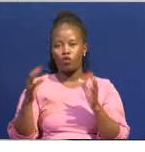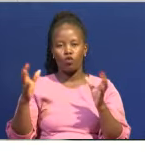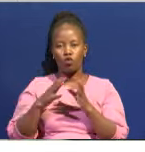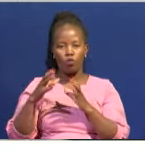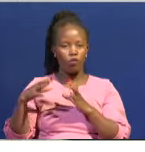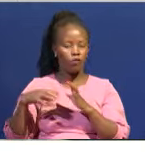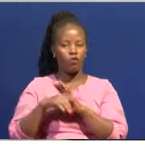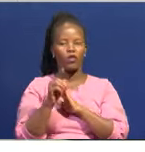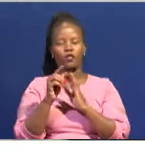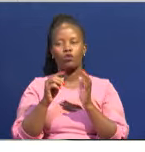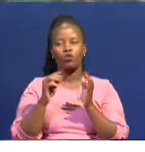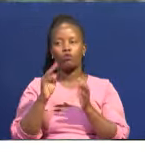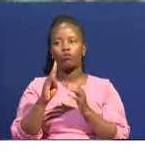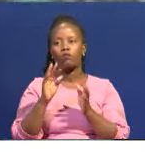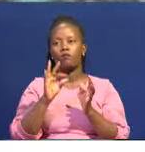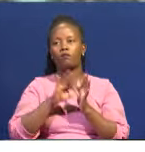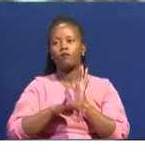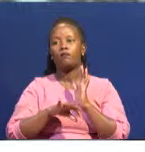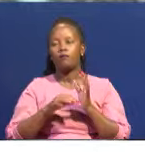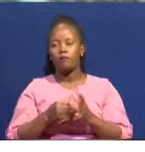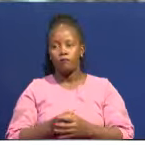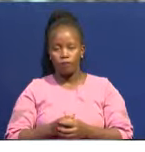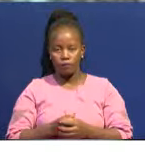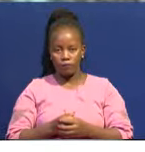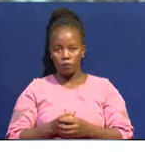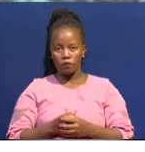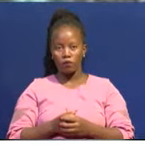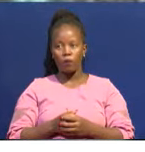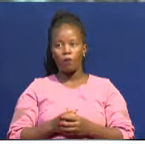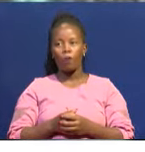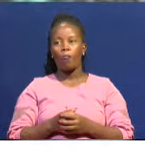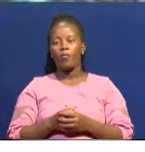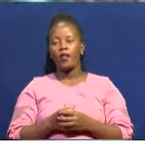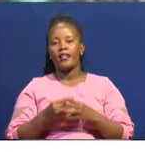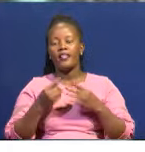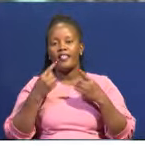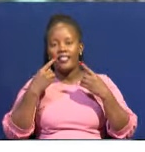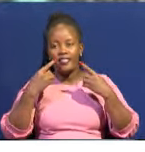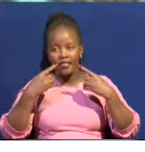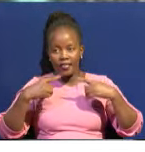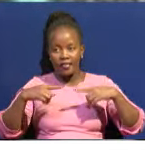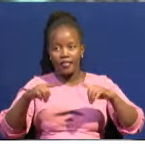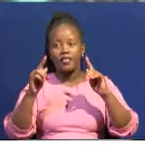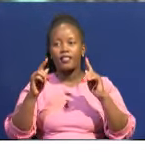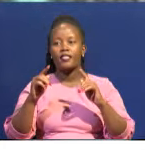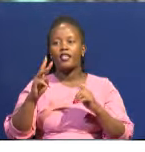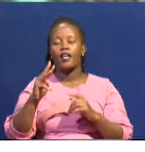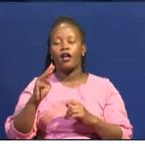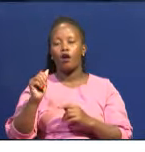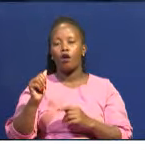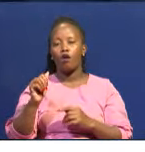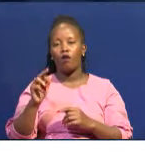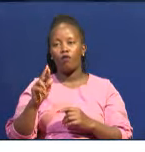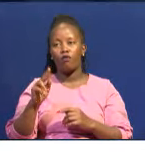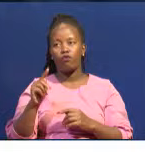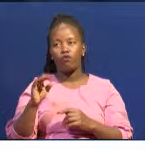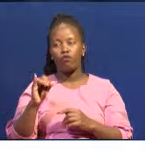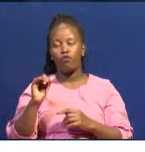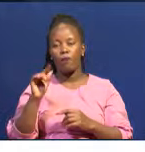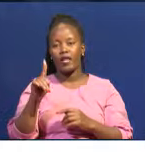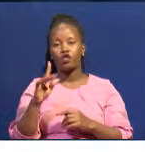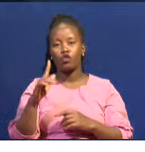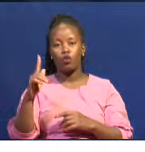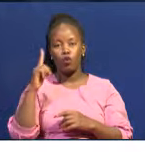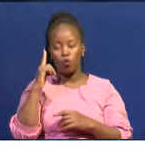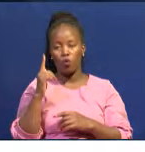vote it down. The surprise declaration of martial law in the major USA early late on Tuesday caused a standoff with